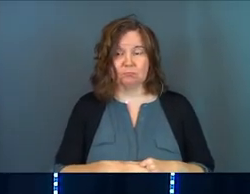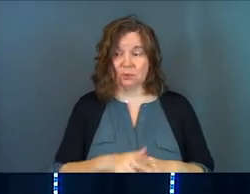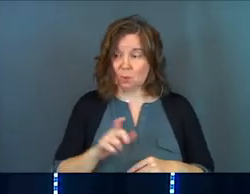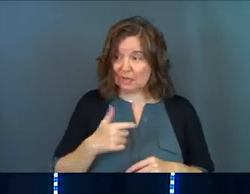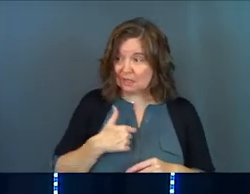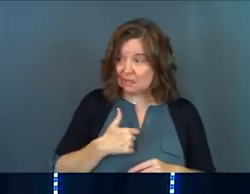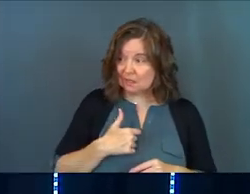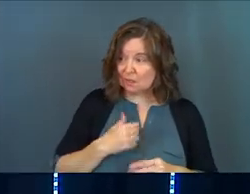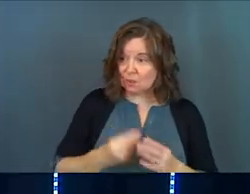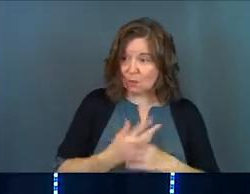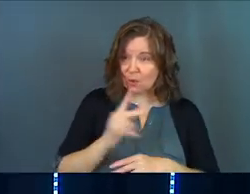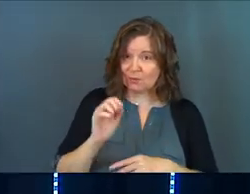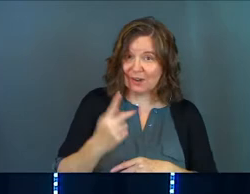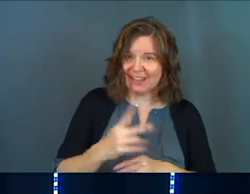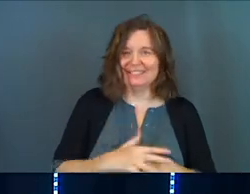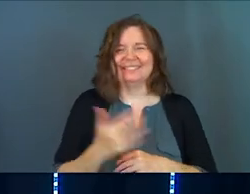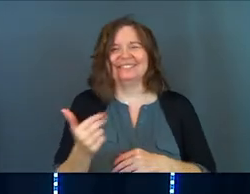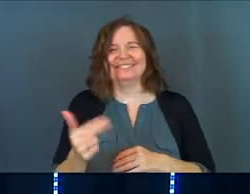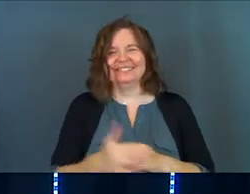Yeah, do I need to take growth track?